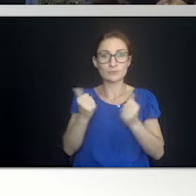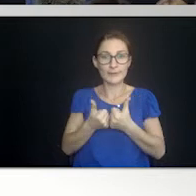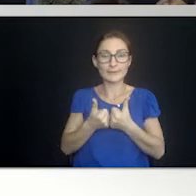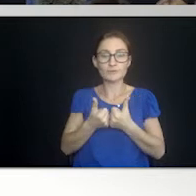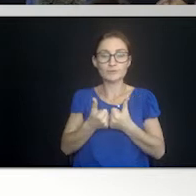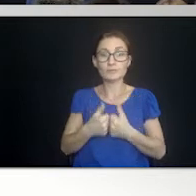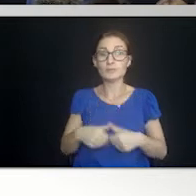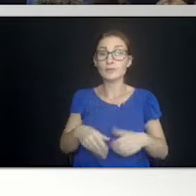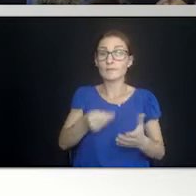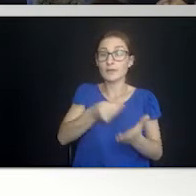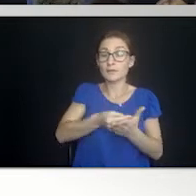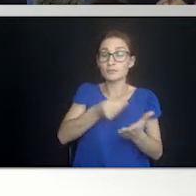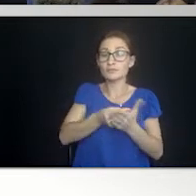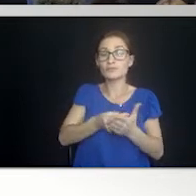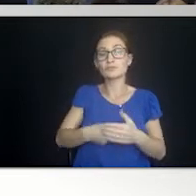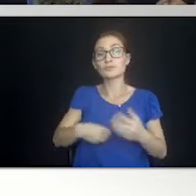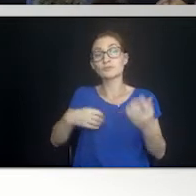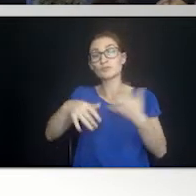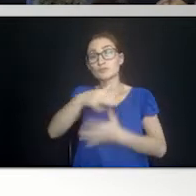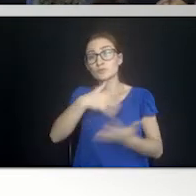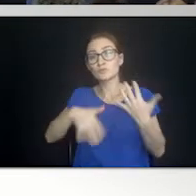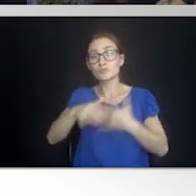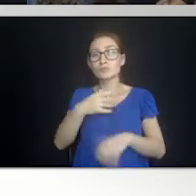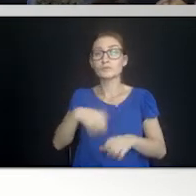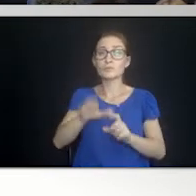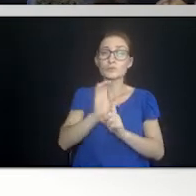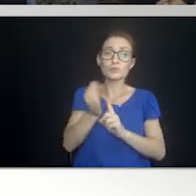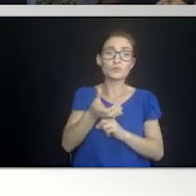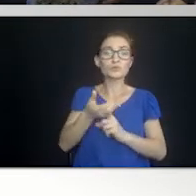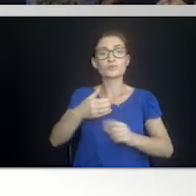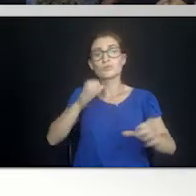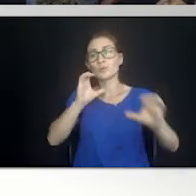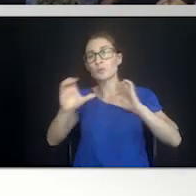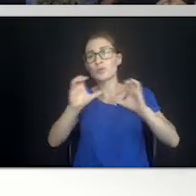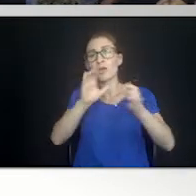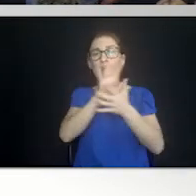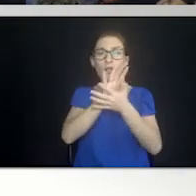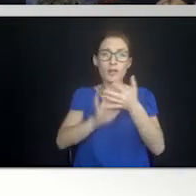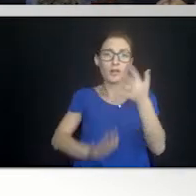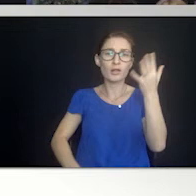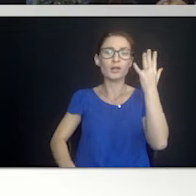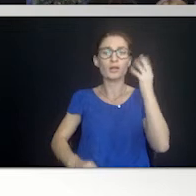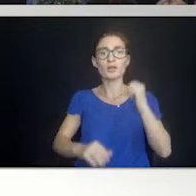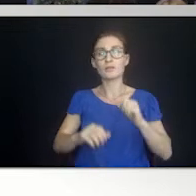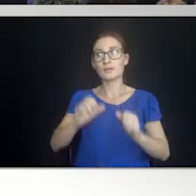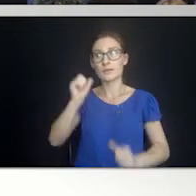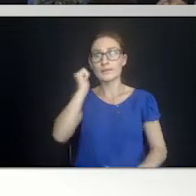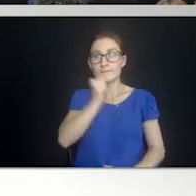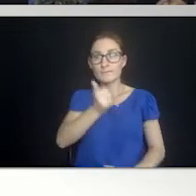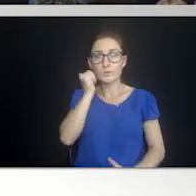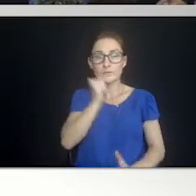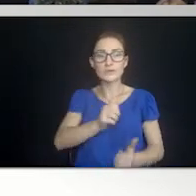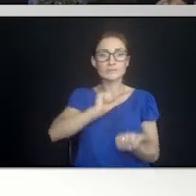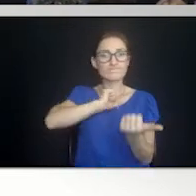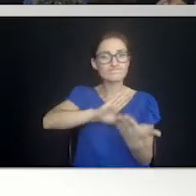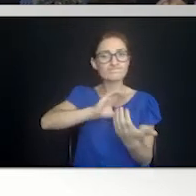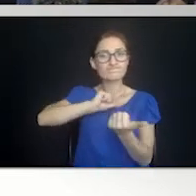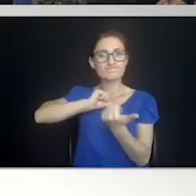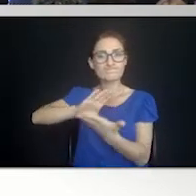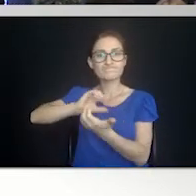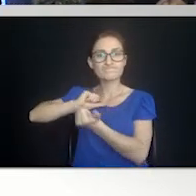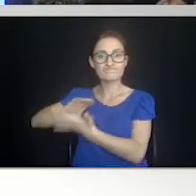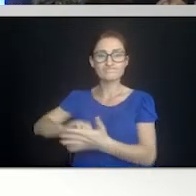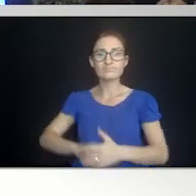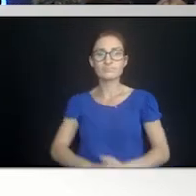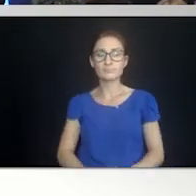emotional, financial, educational, and communal challenges that they face on a daily basis.